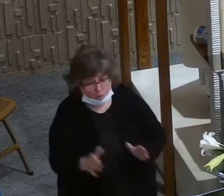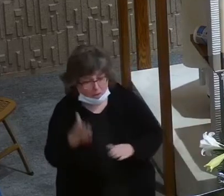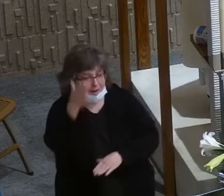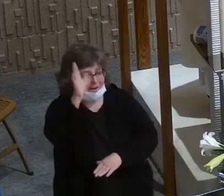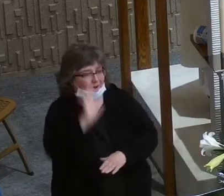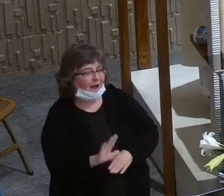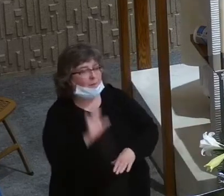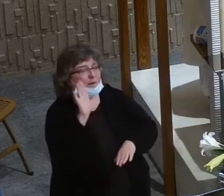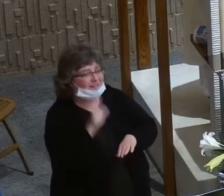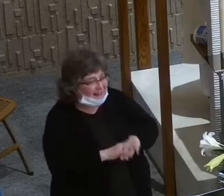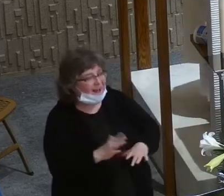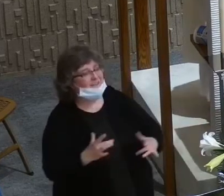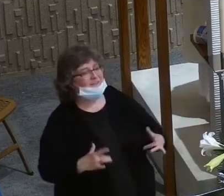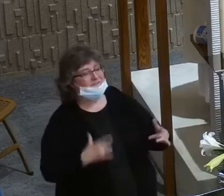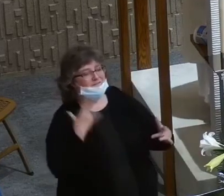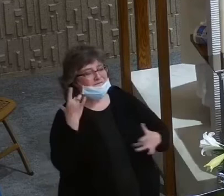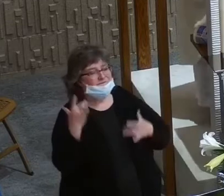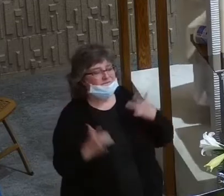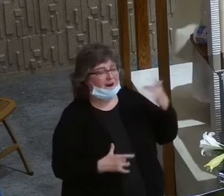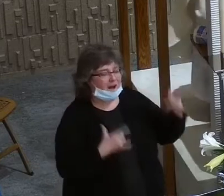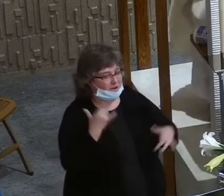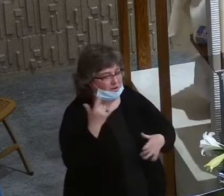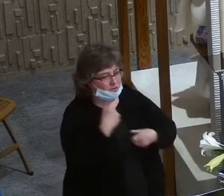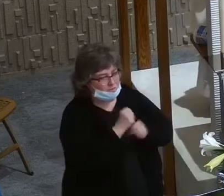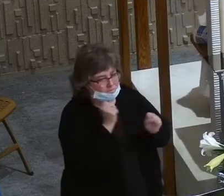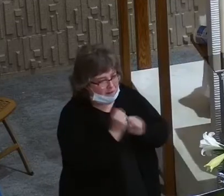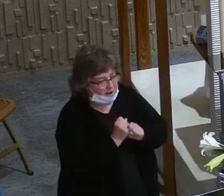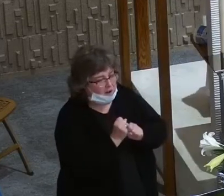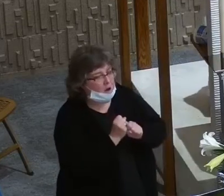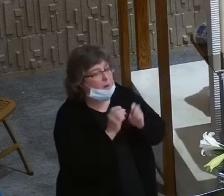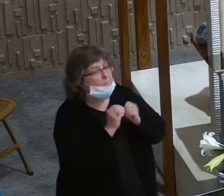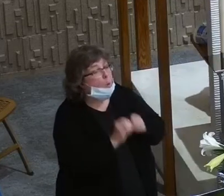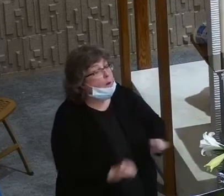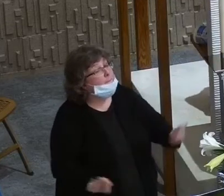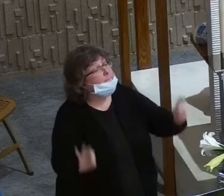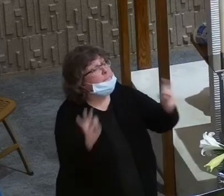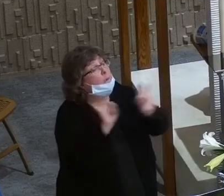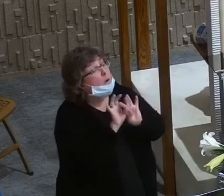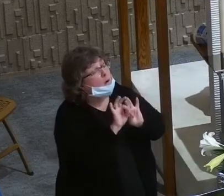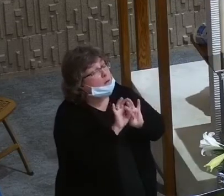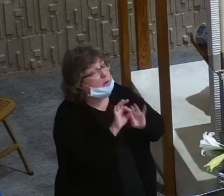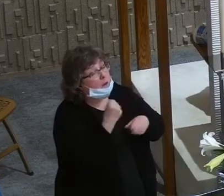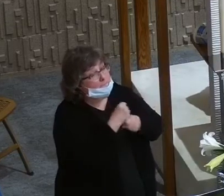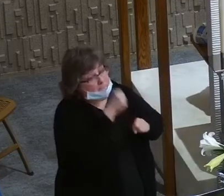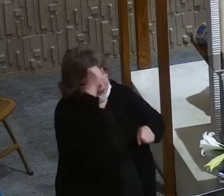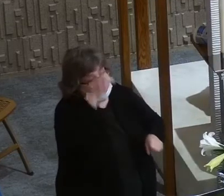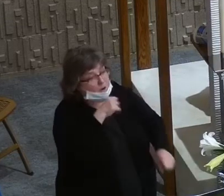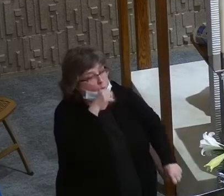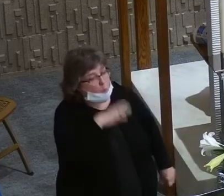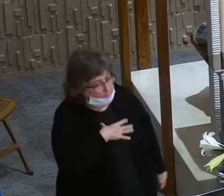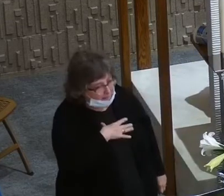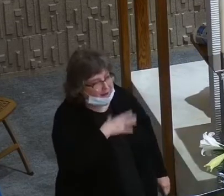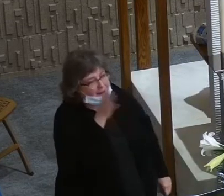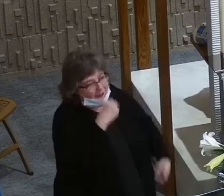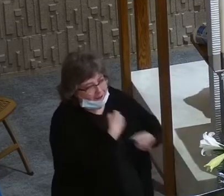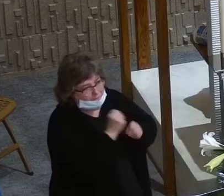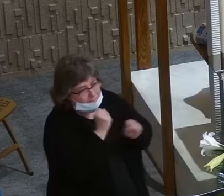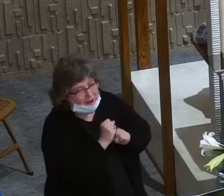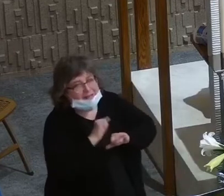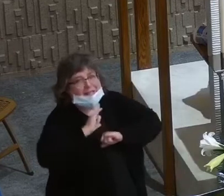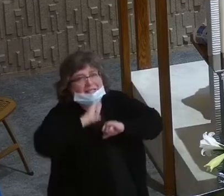fire to create. And what did he create to be most important but you and me, man and woman, in